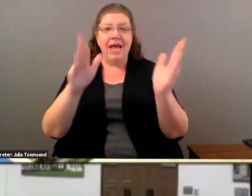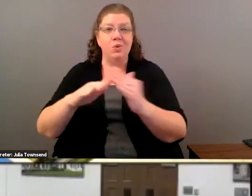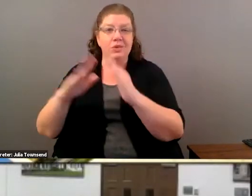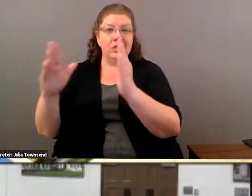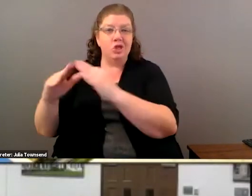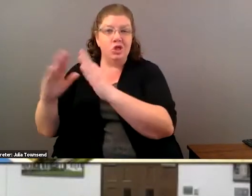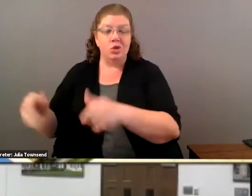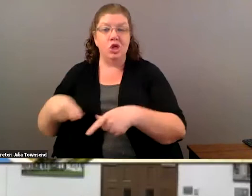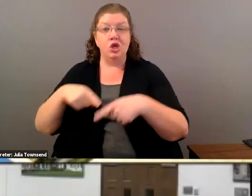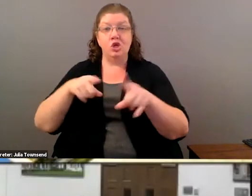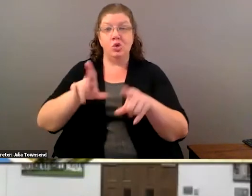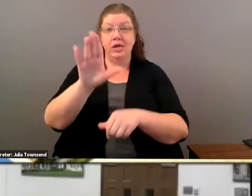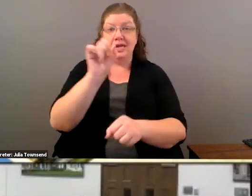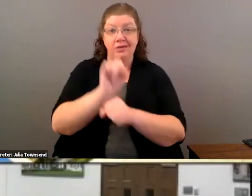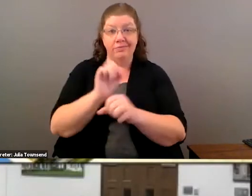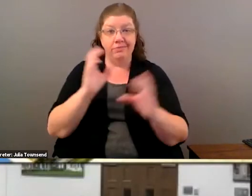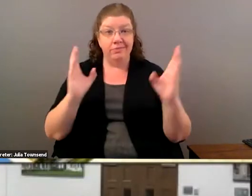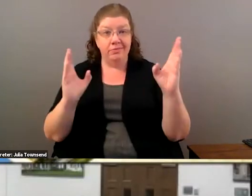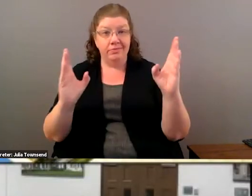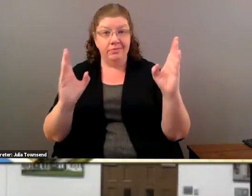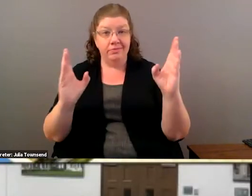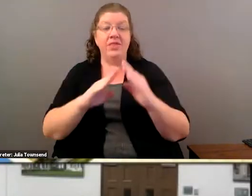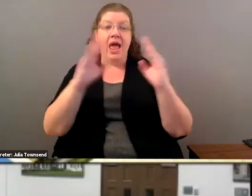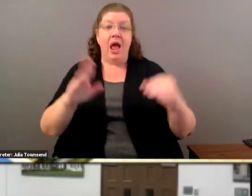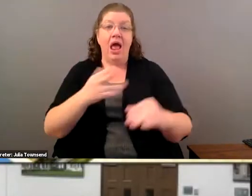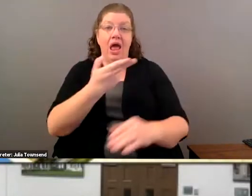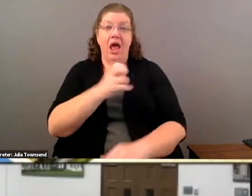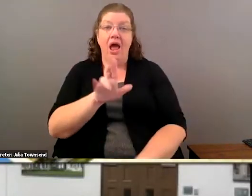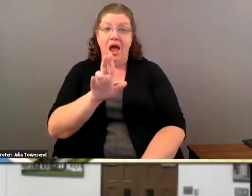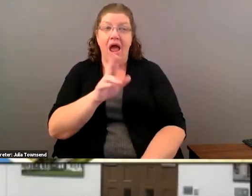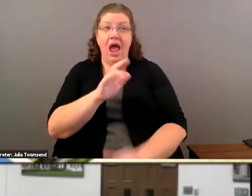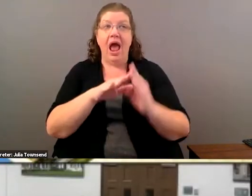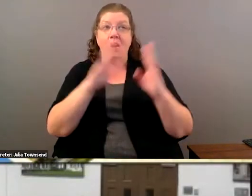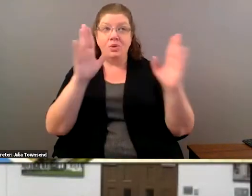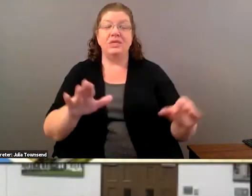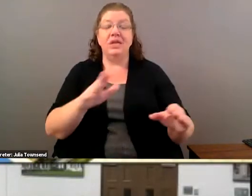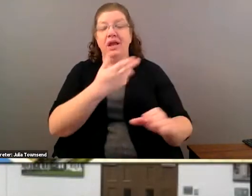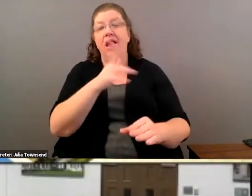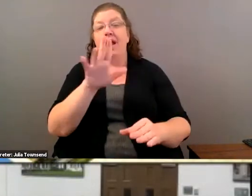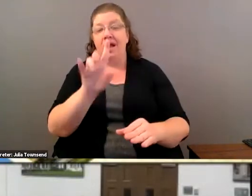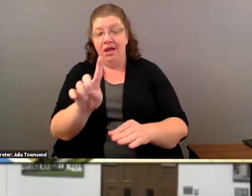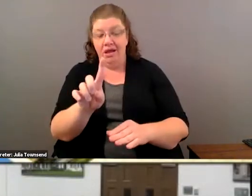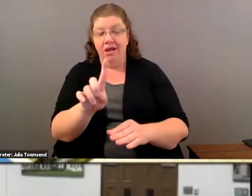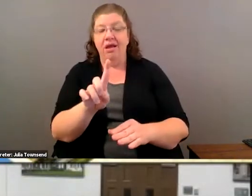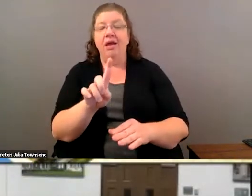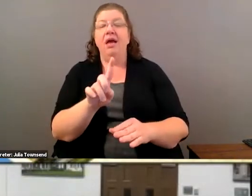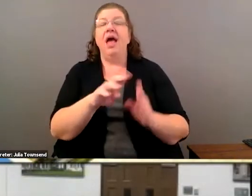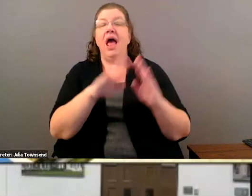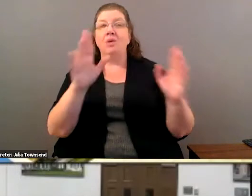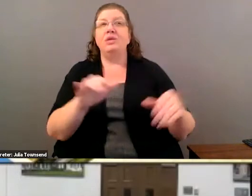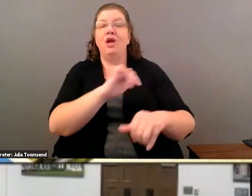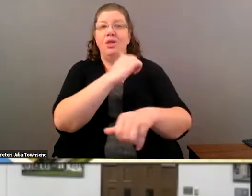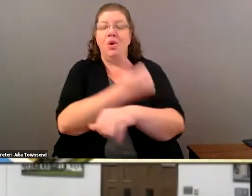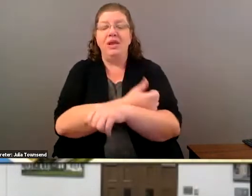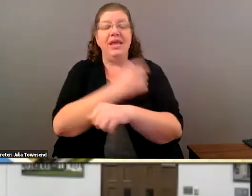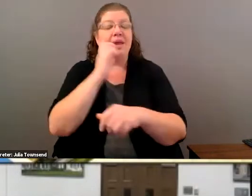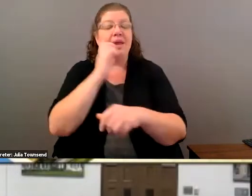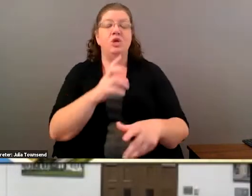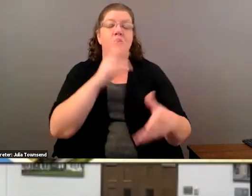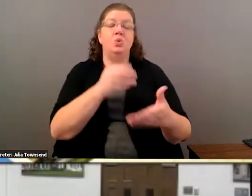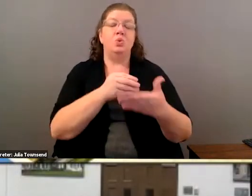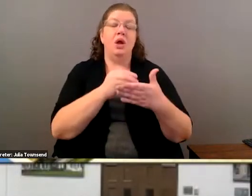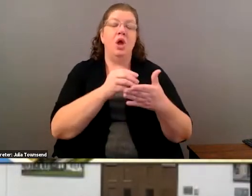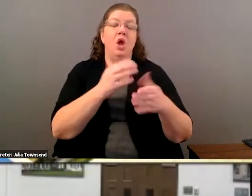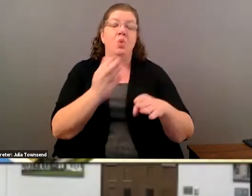his tenure at the Housing Authority, he worked to develop and or rehabilitate over 1,400 affordable